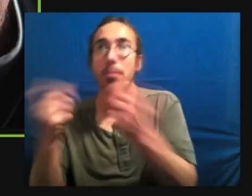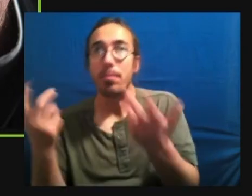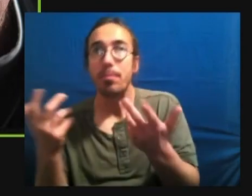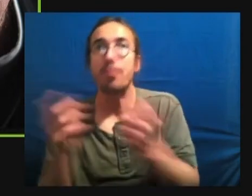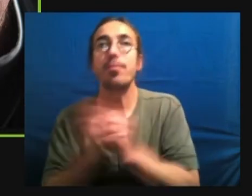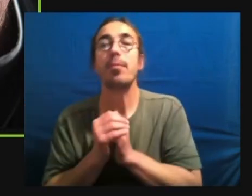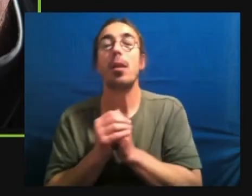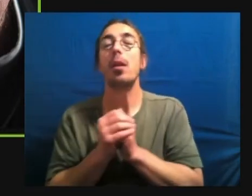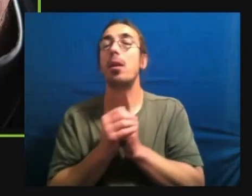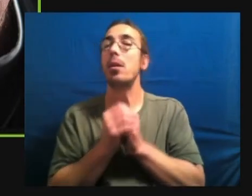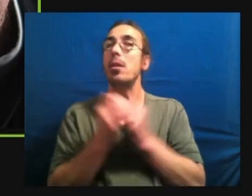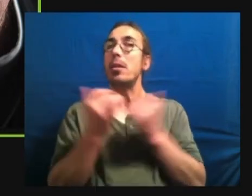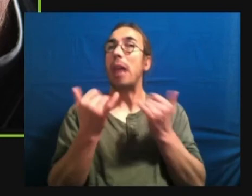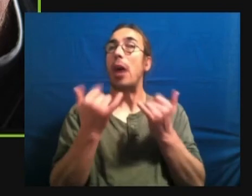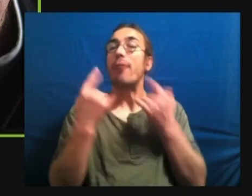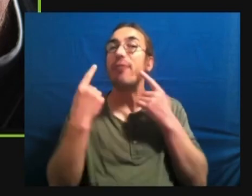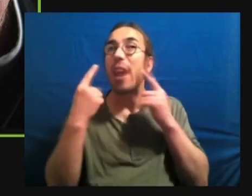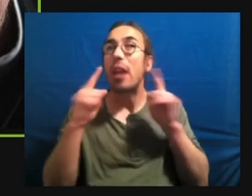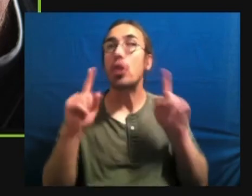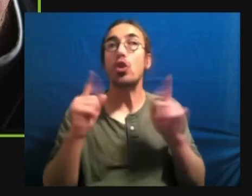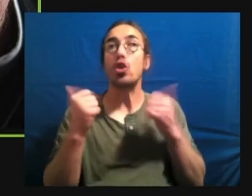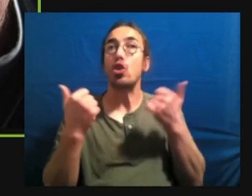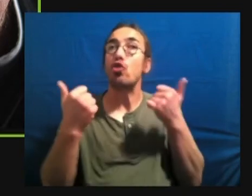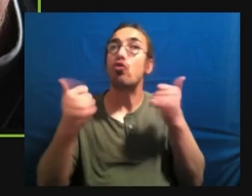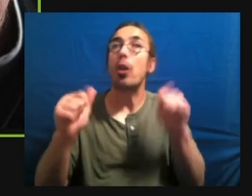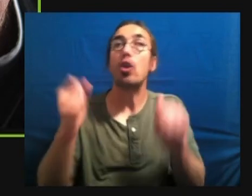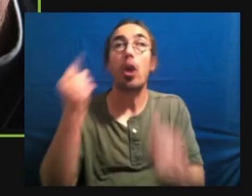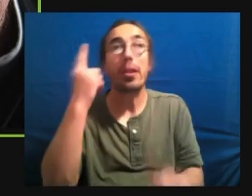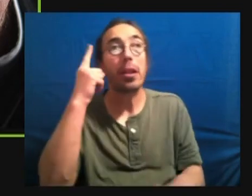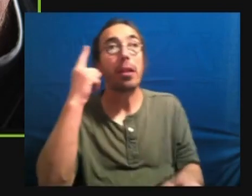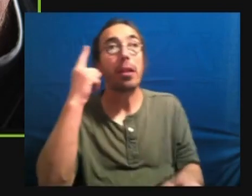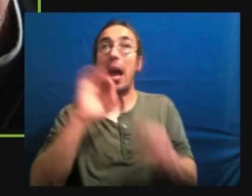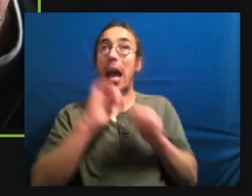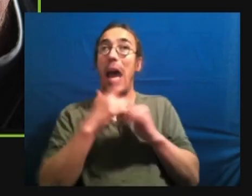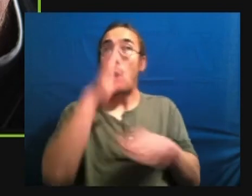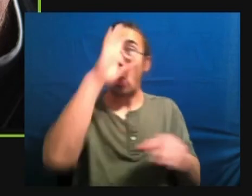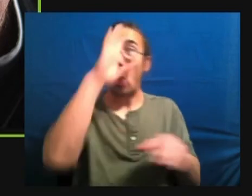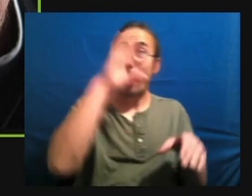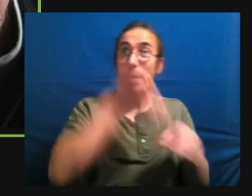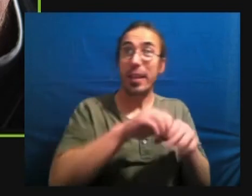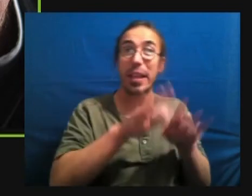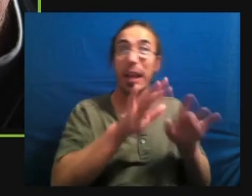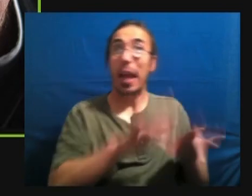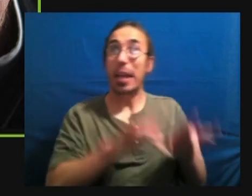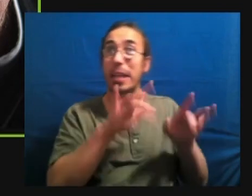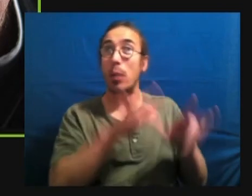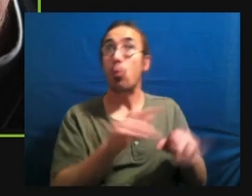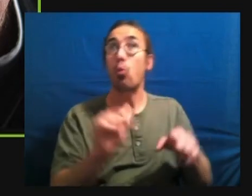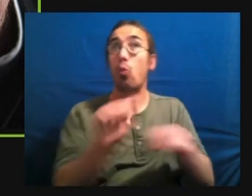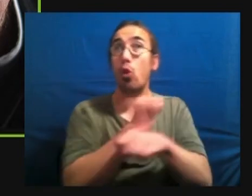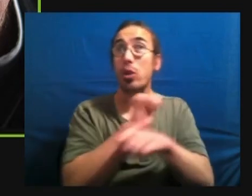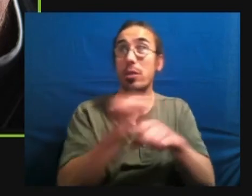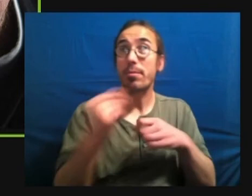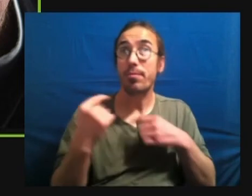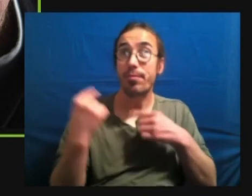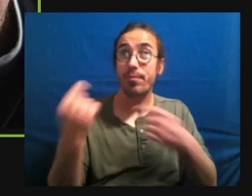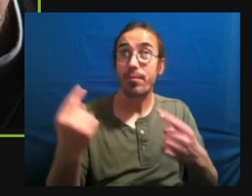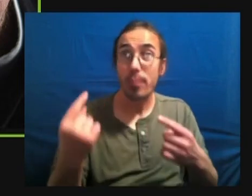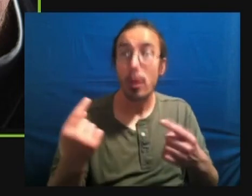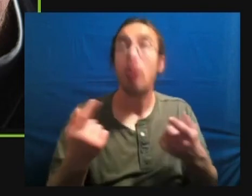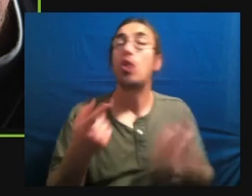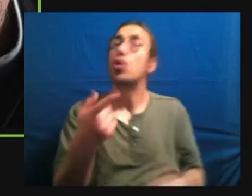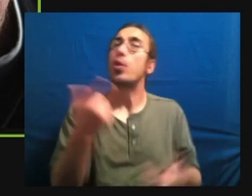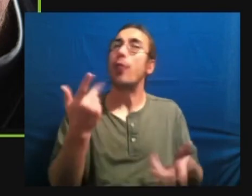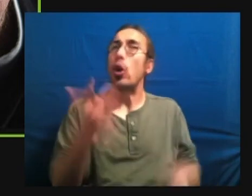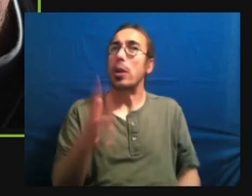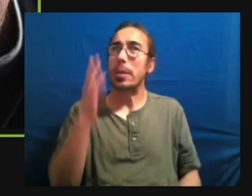to understanding autistic identity and empathy. So you've been there probably already, right? If